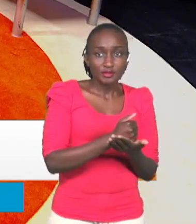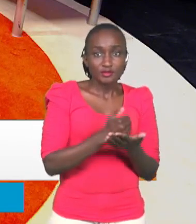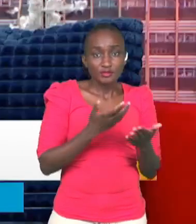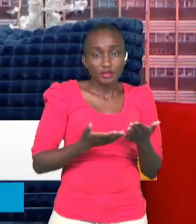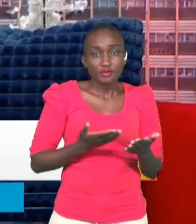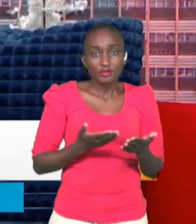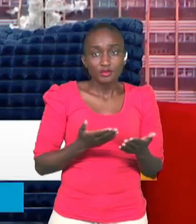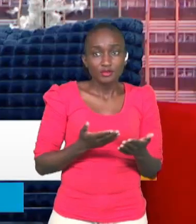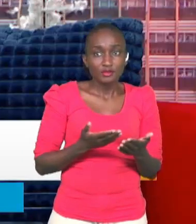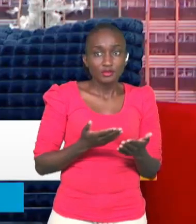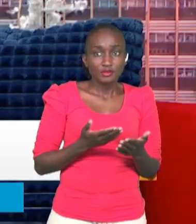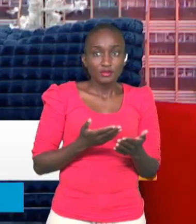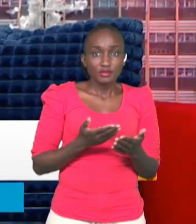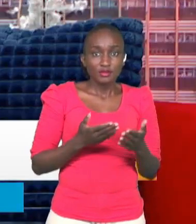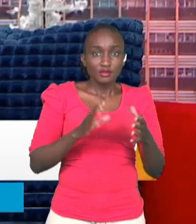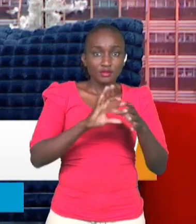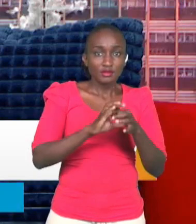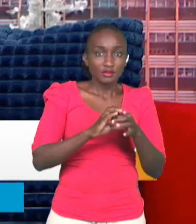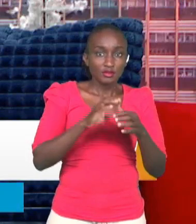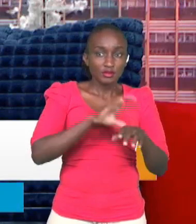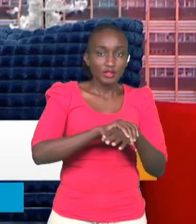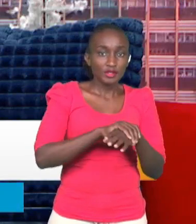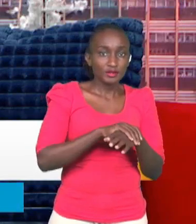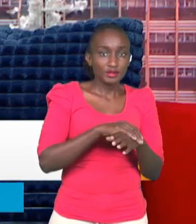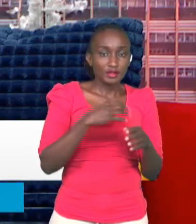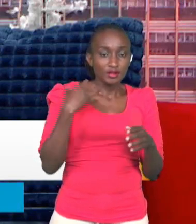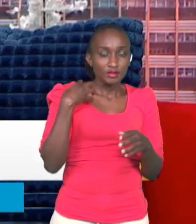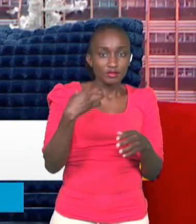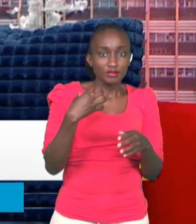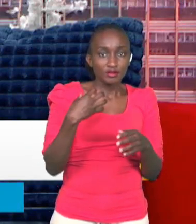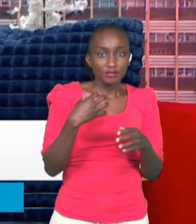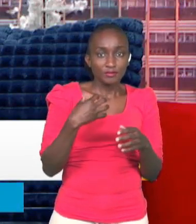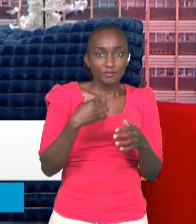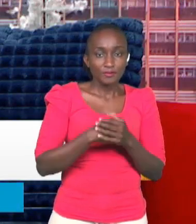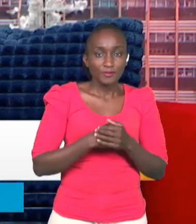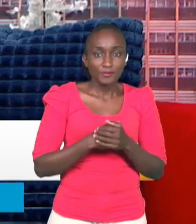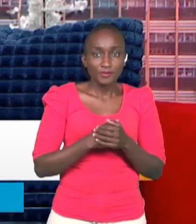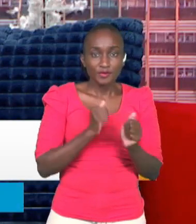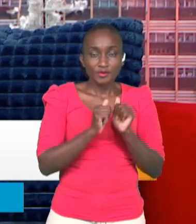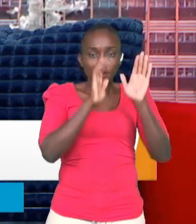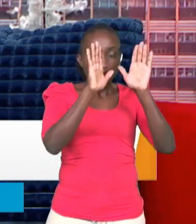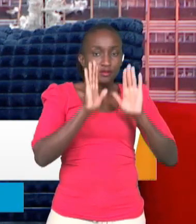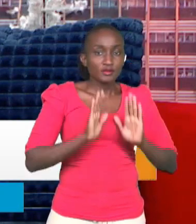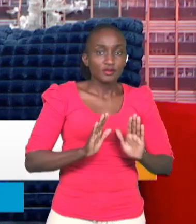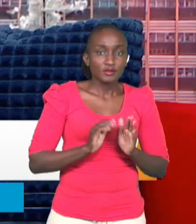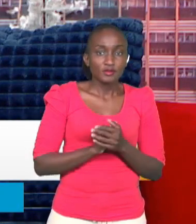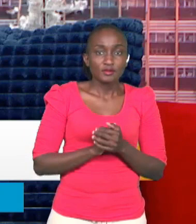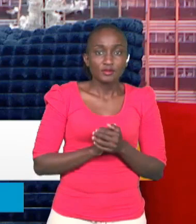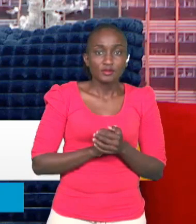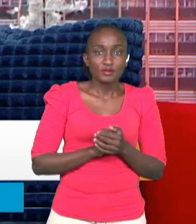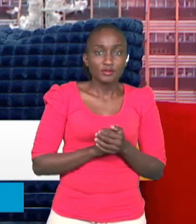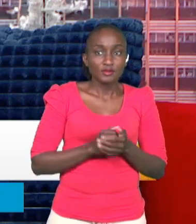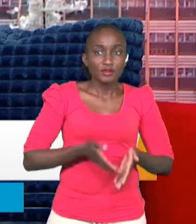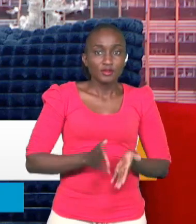probably just aligning themselves to okay. acquire wealth. Okay. No, so I think it is important that and the